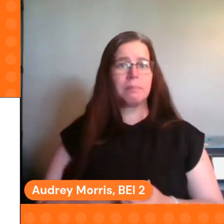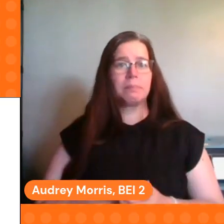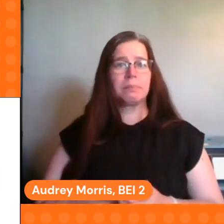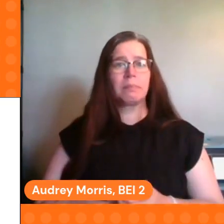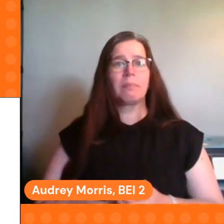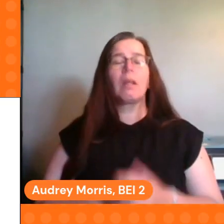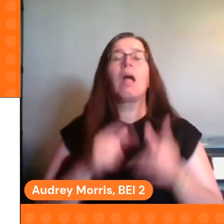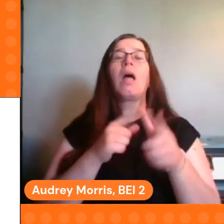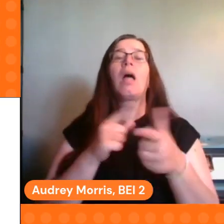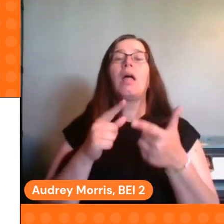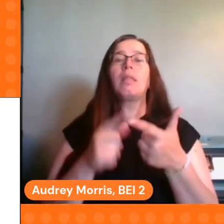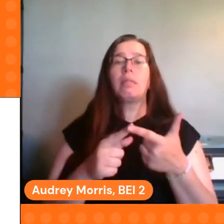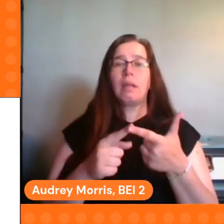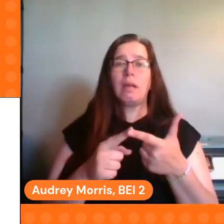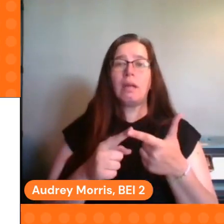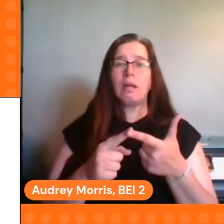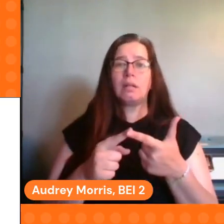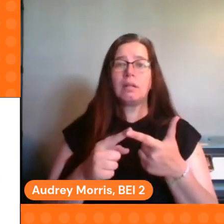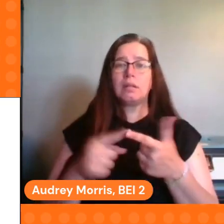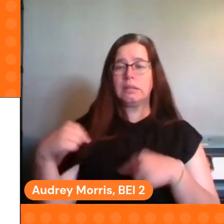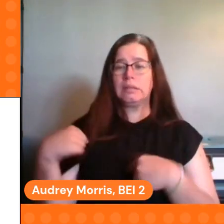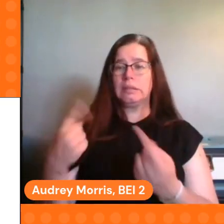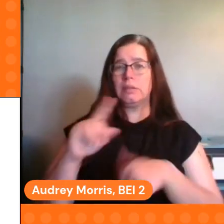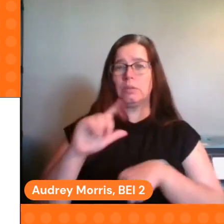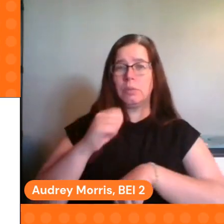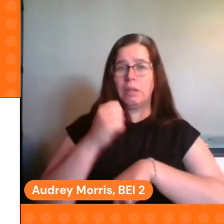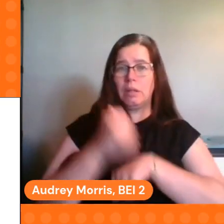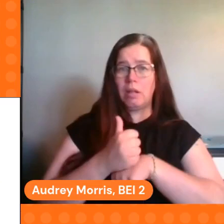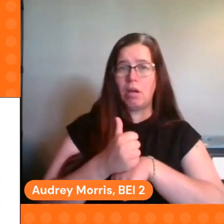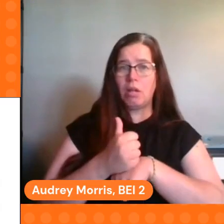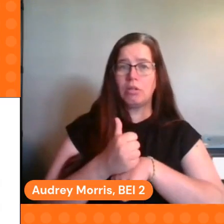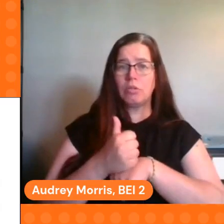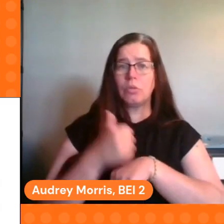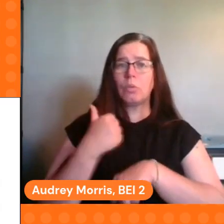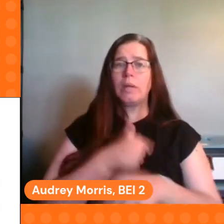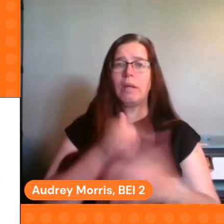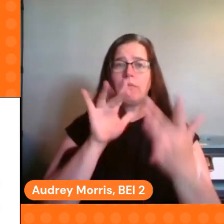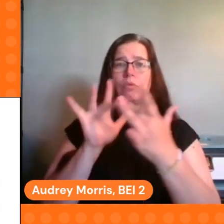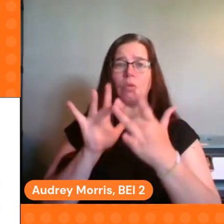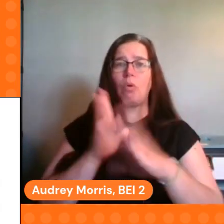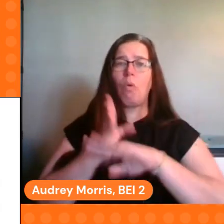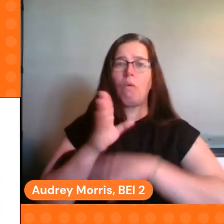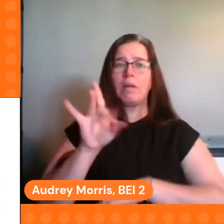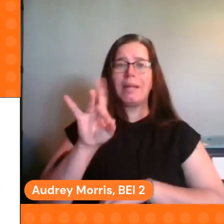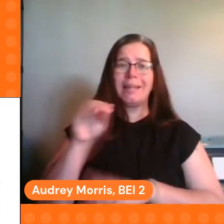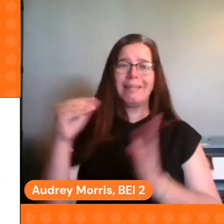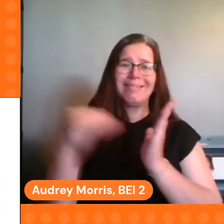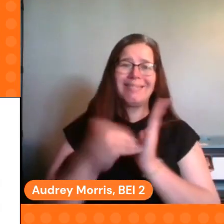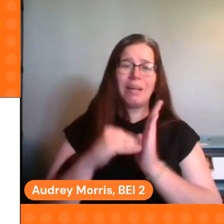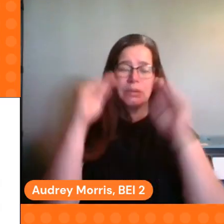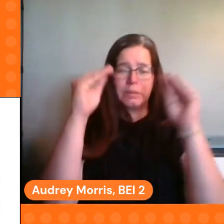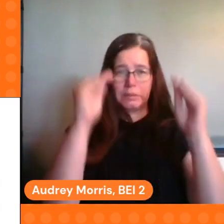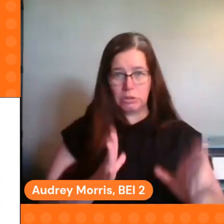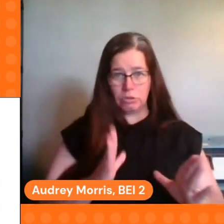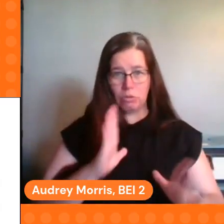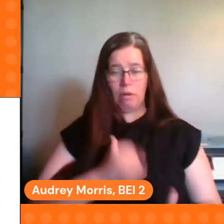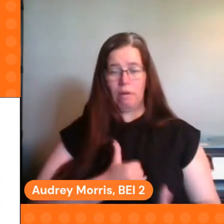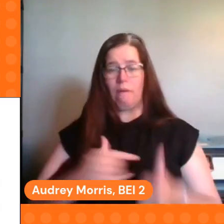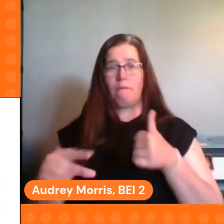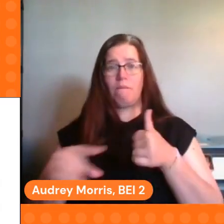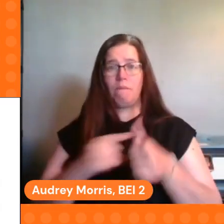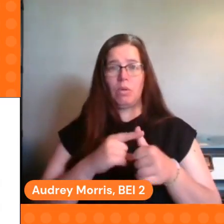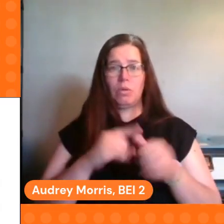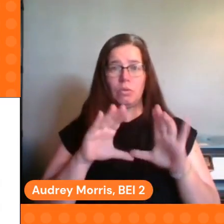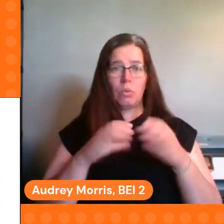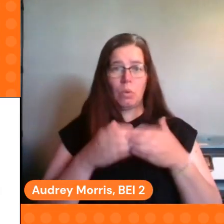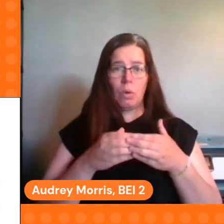and then since we launched training, we have reached over 80,000 teachers. And our first cohort includes